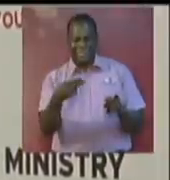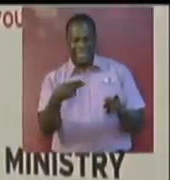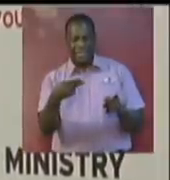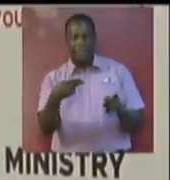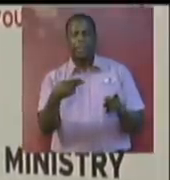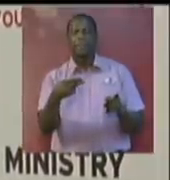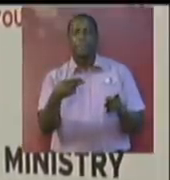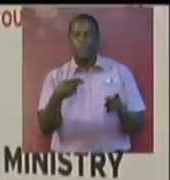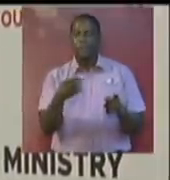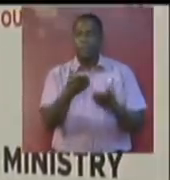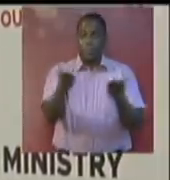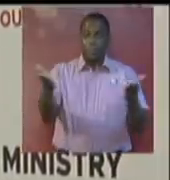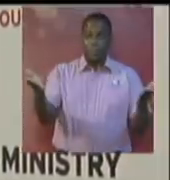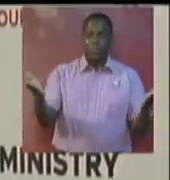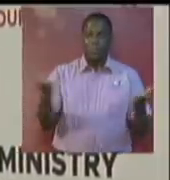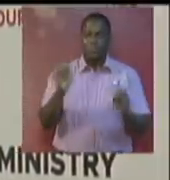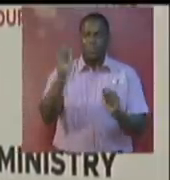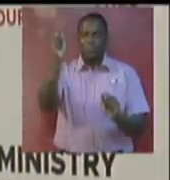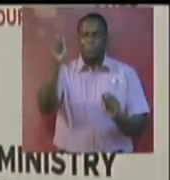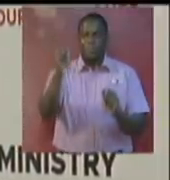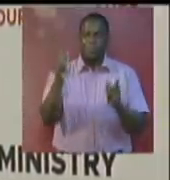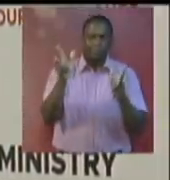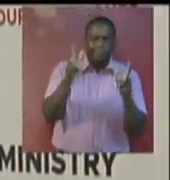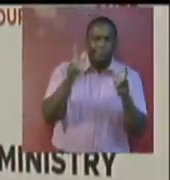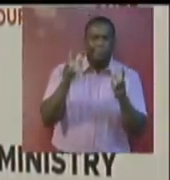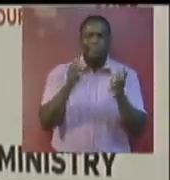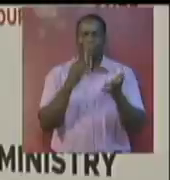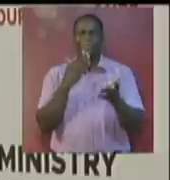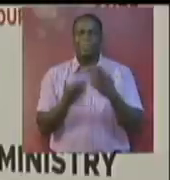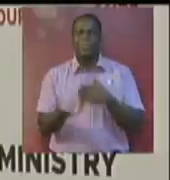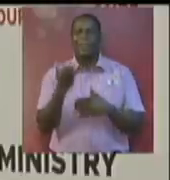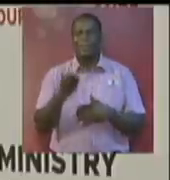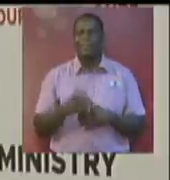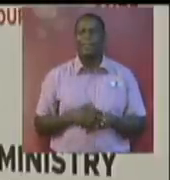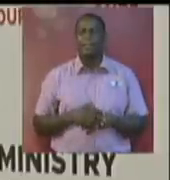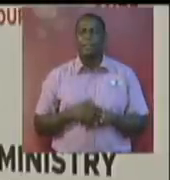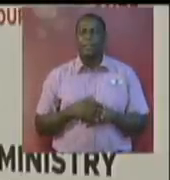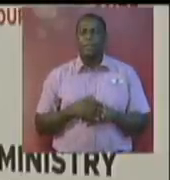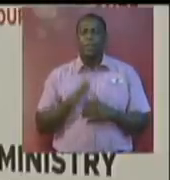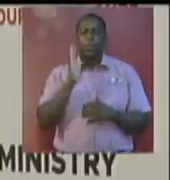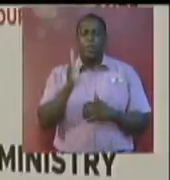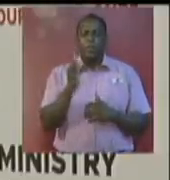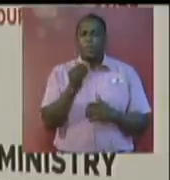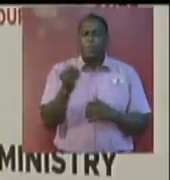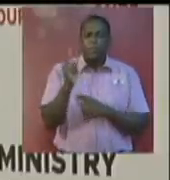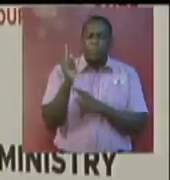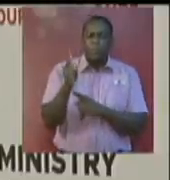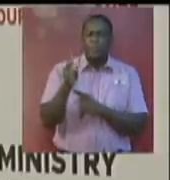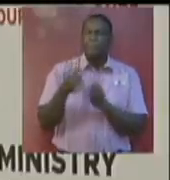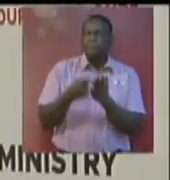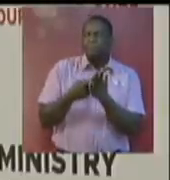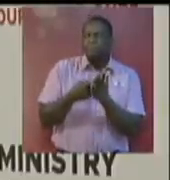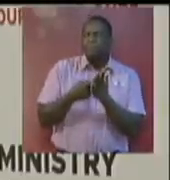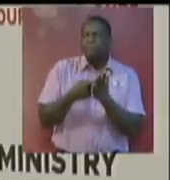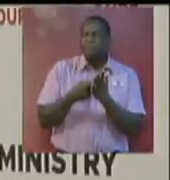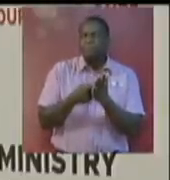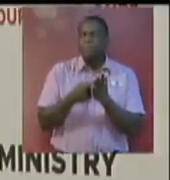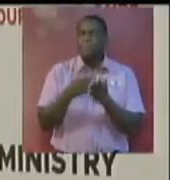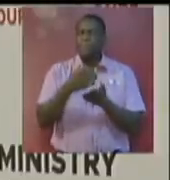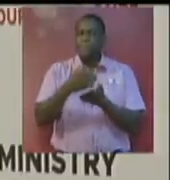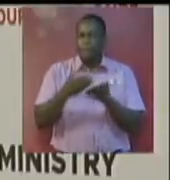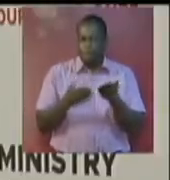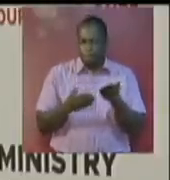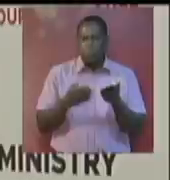and listening public. I'm going to spend just a few minutes this morning talking through some of what we have been